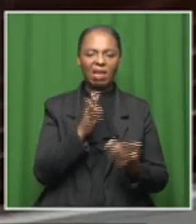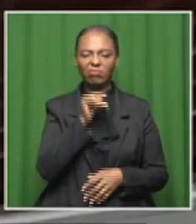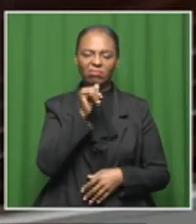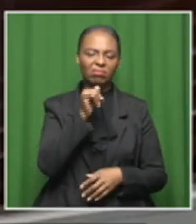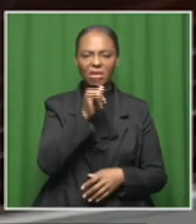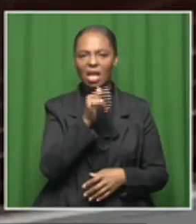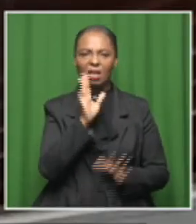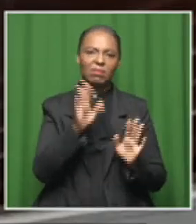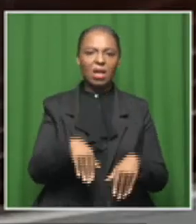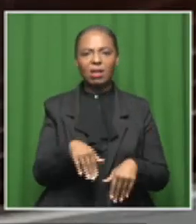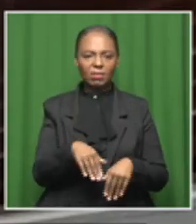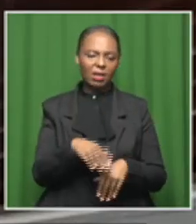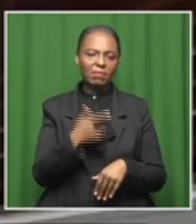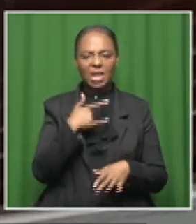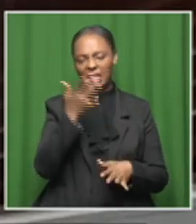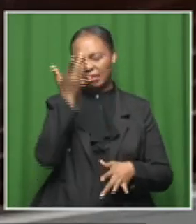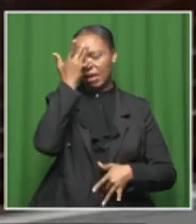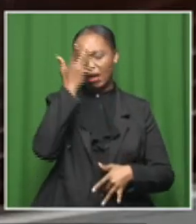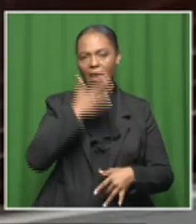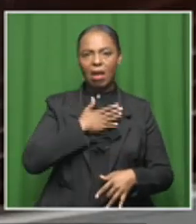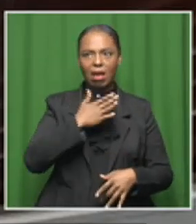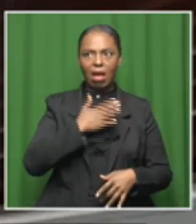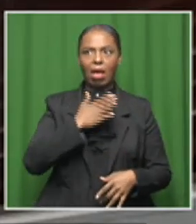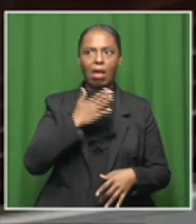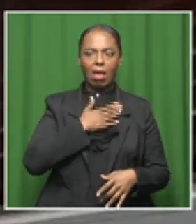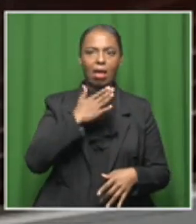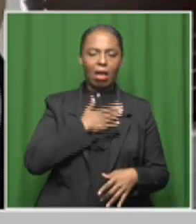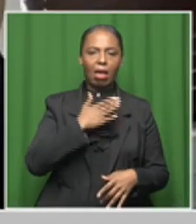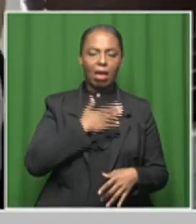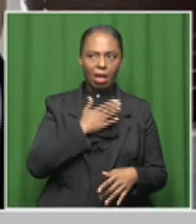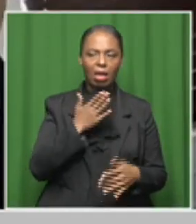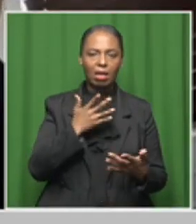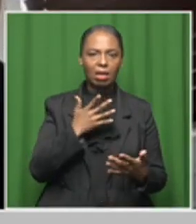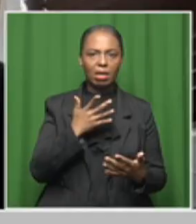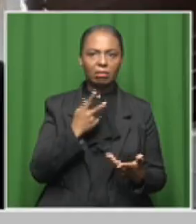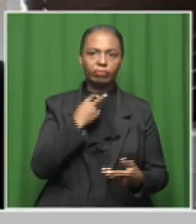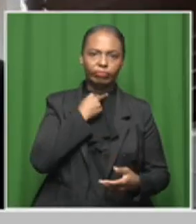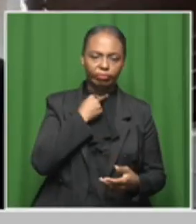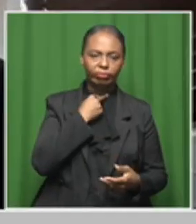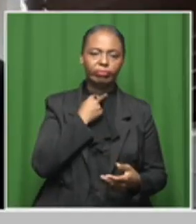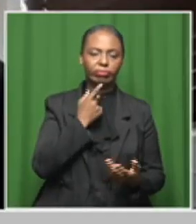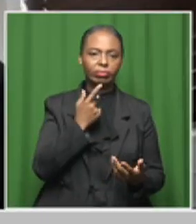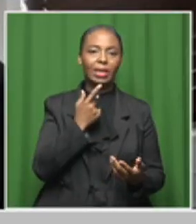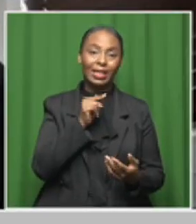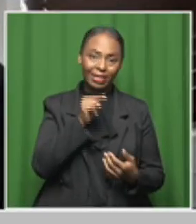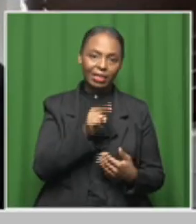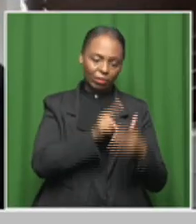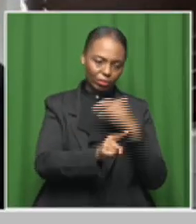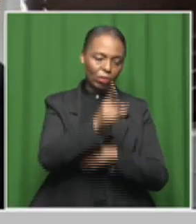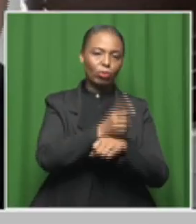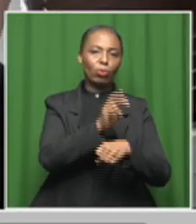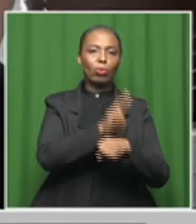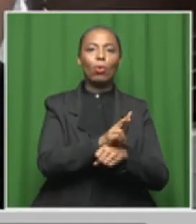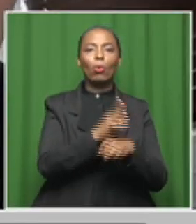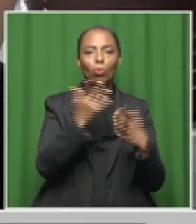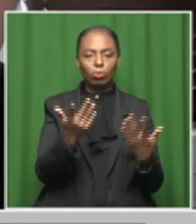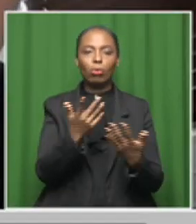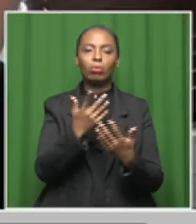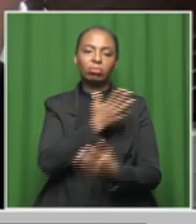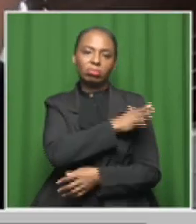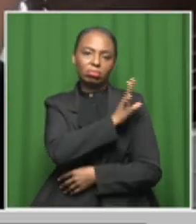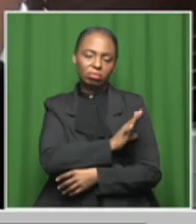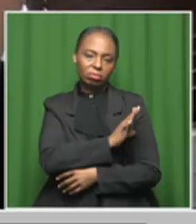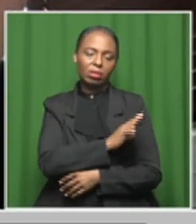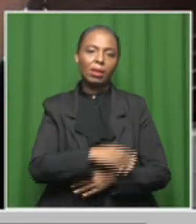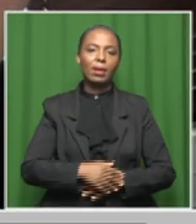say, listen, I'm really sick, I can't breathe. And because those are the ones that we want to bring into care and look after in the hospital. I mean, it's quite incredible